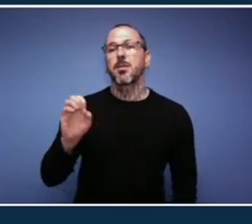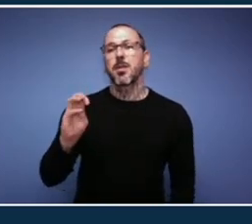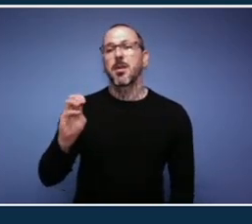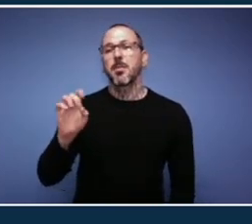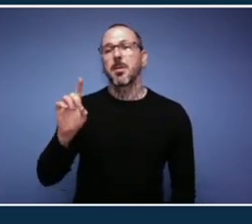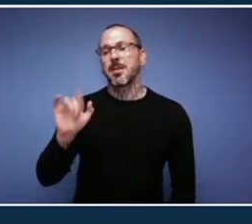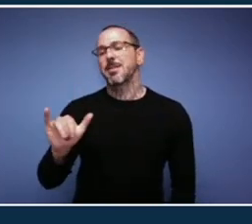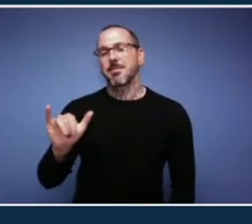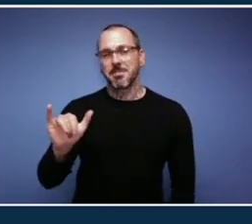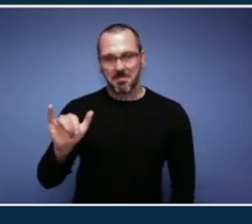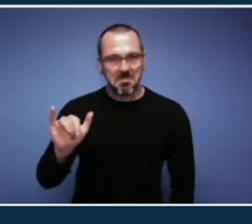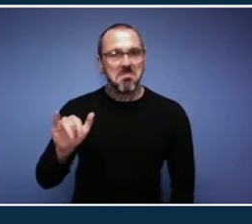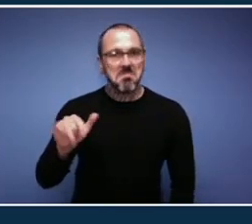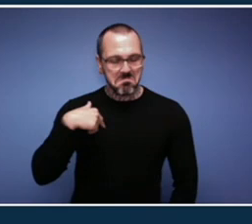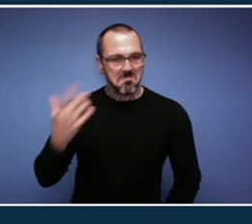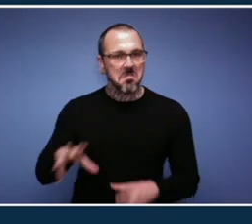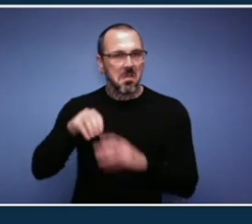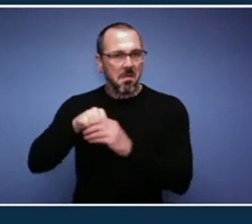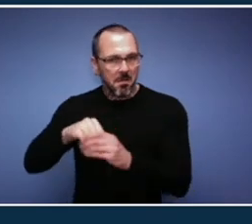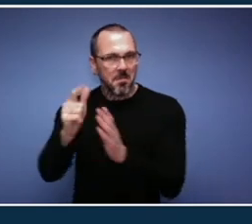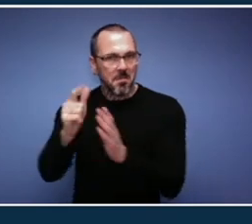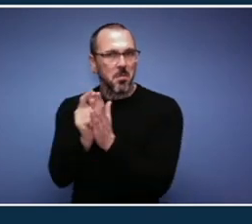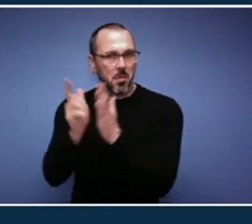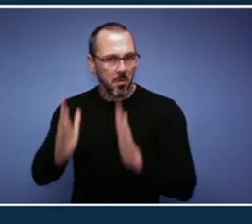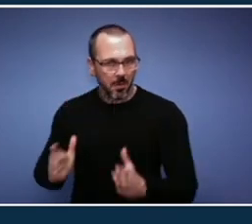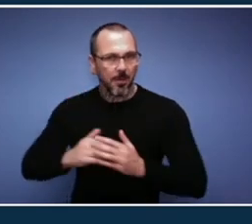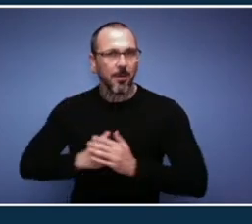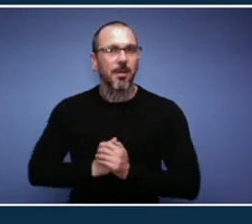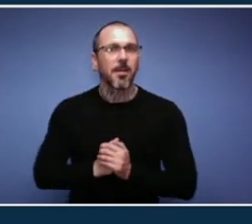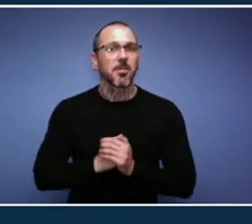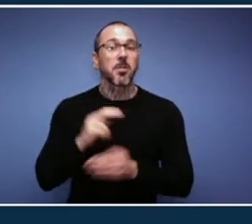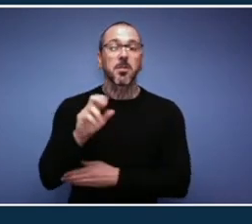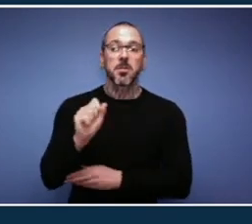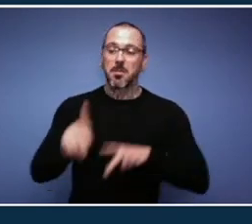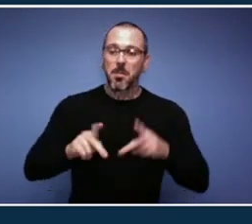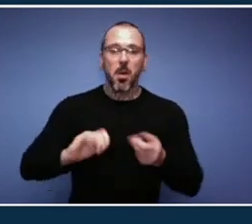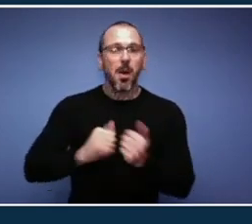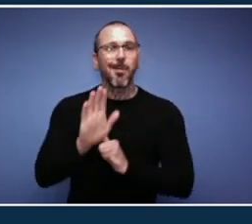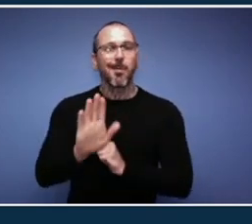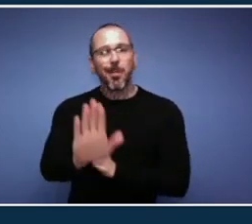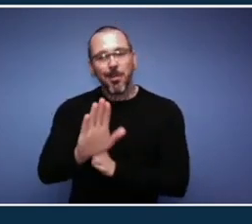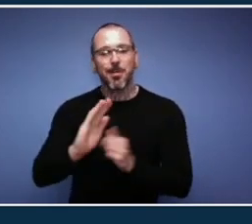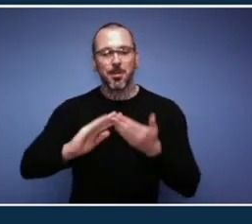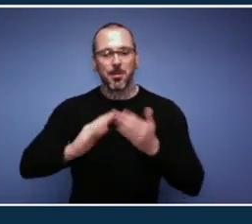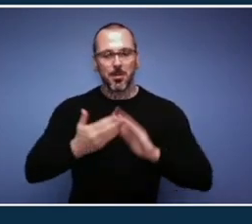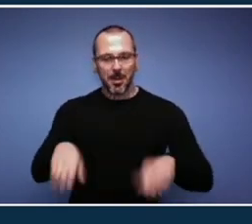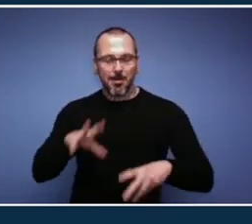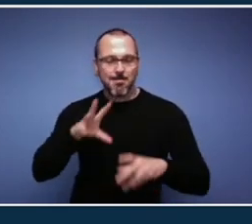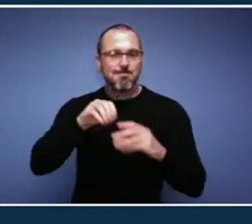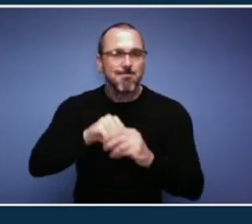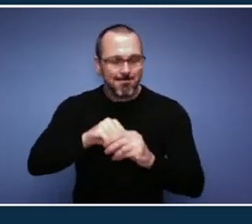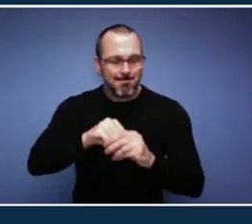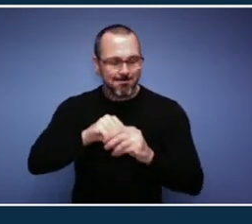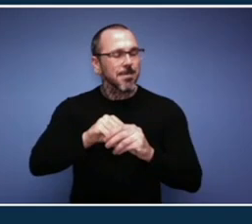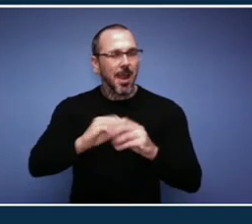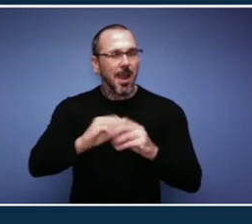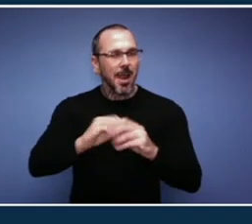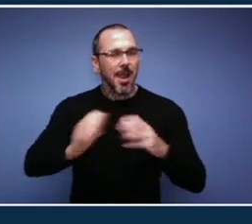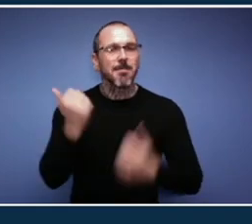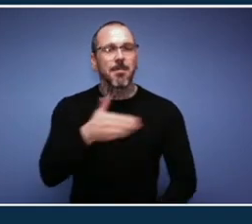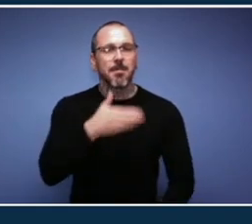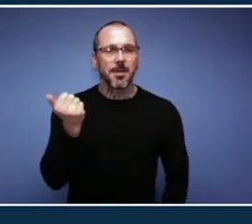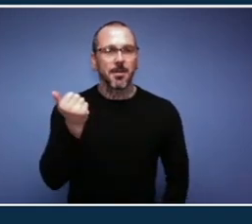live and work in the community for the better. All right, Vicky, Claire, I leave the virtual floor in your very